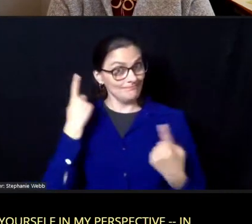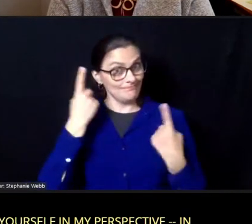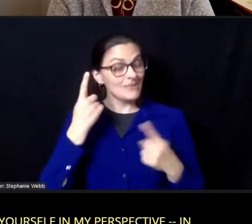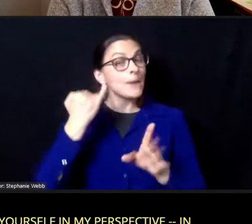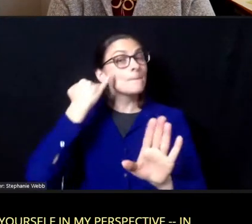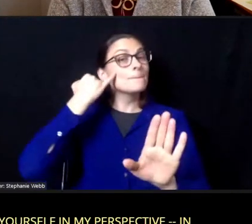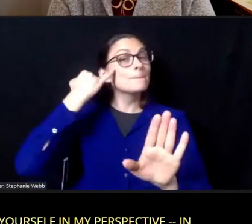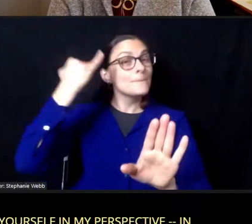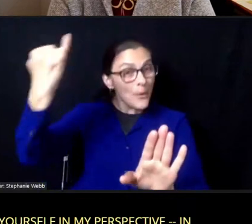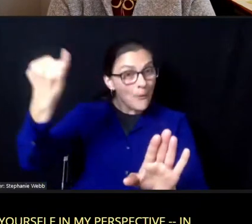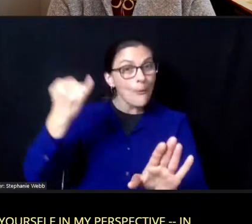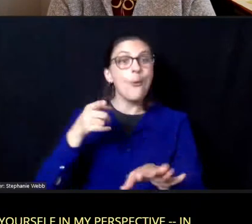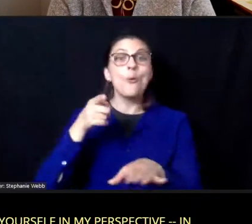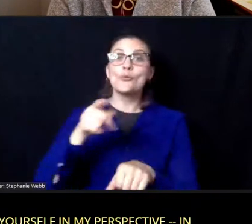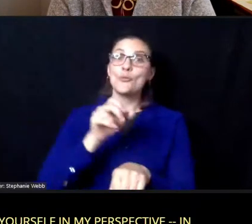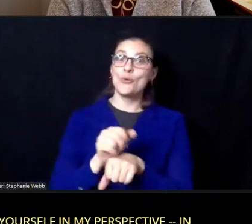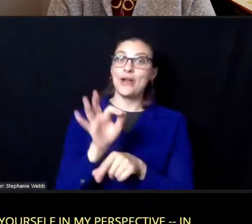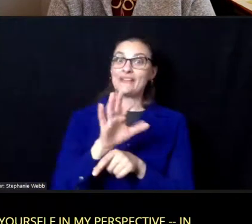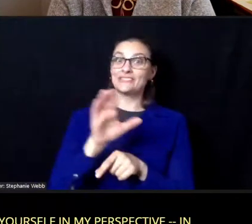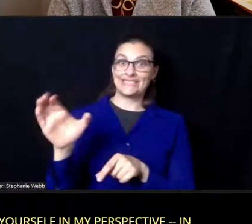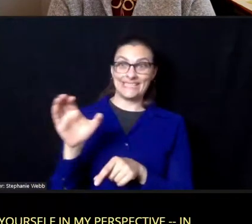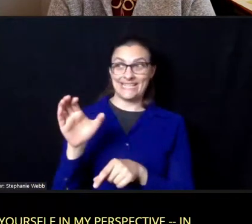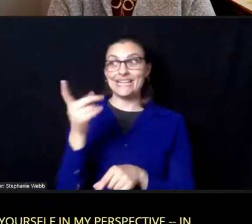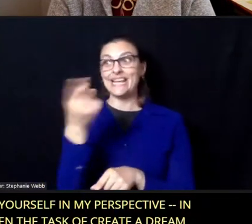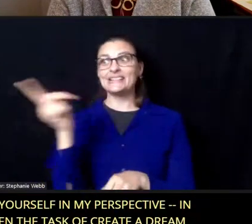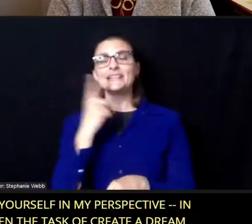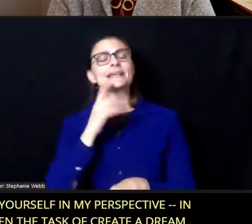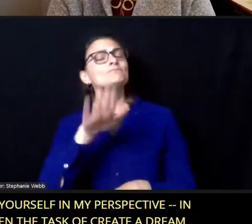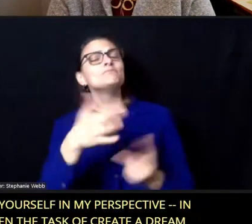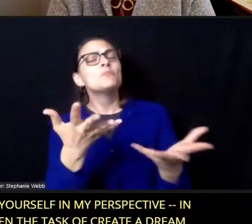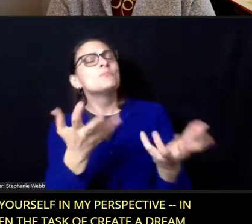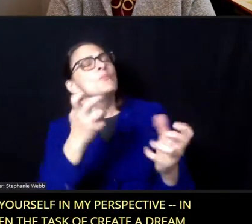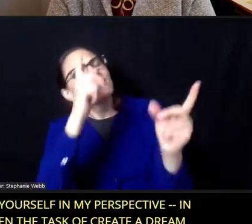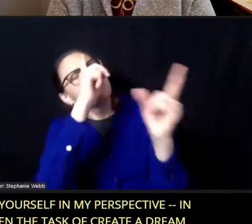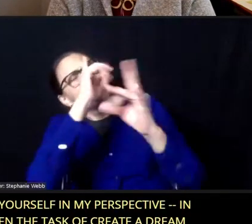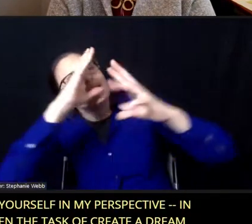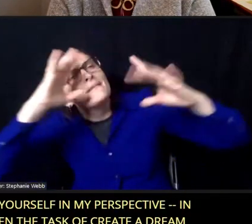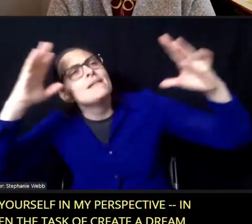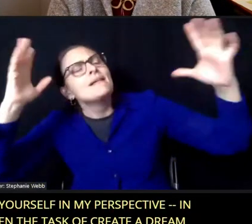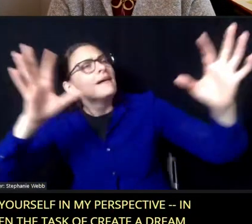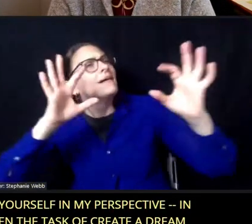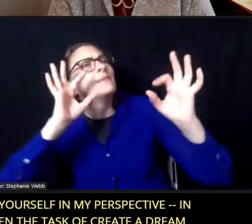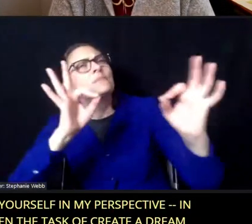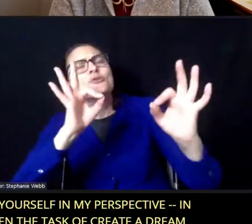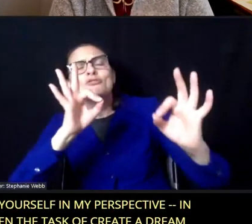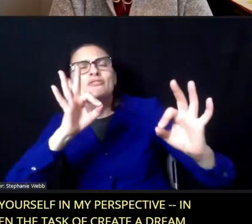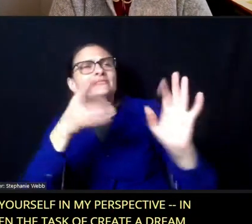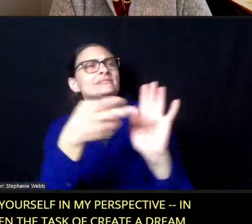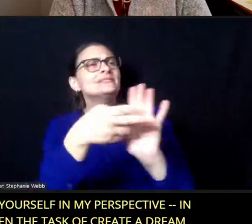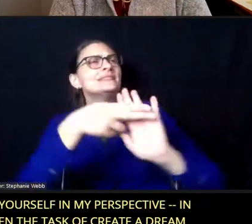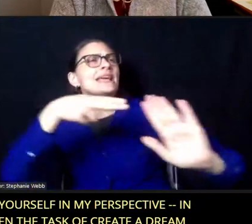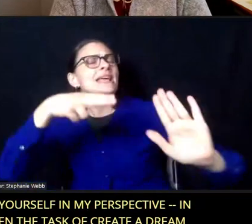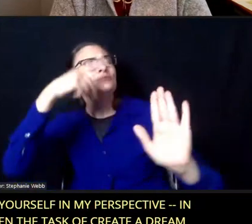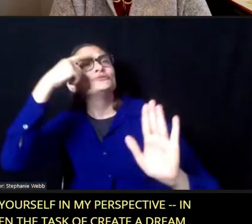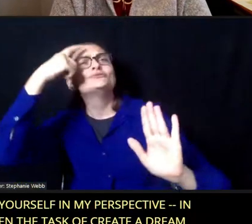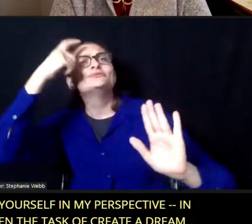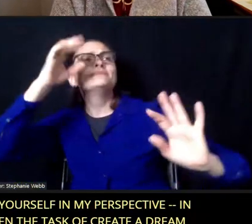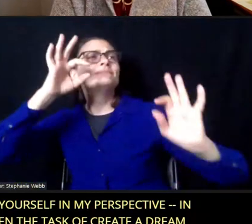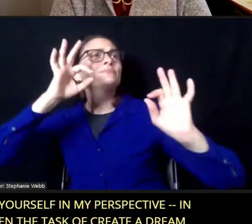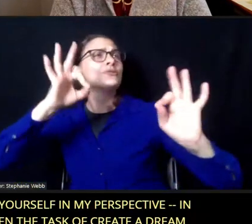were given that role and you could choose format or color or symbol or visual of some